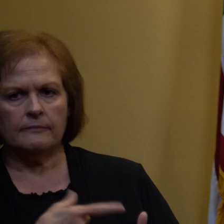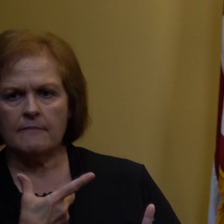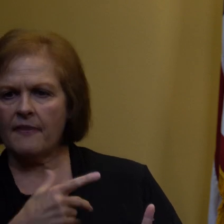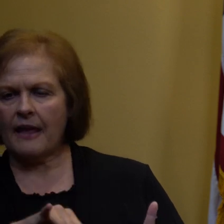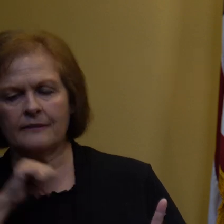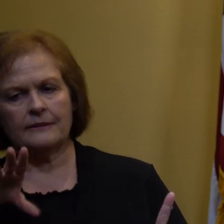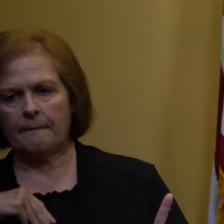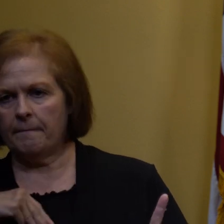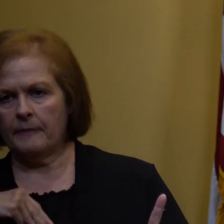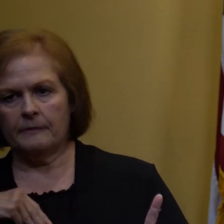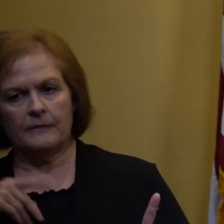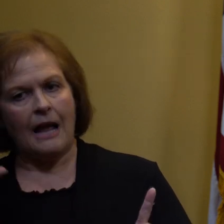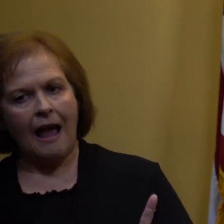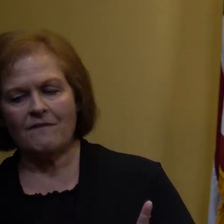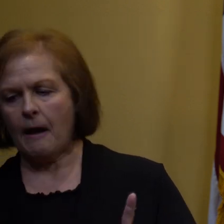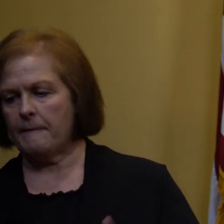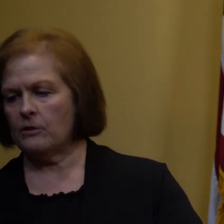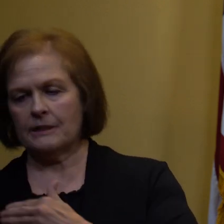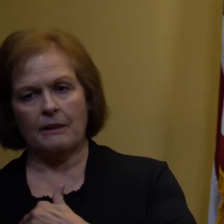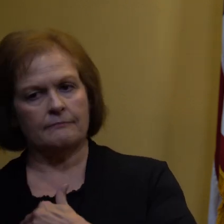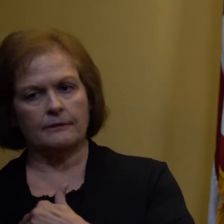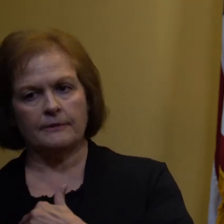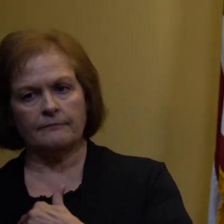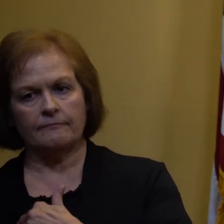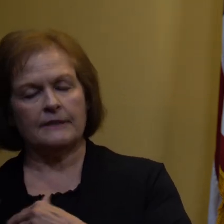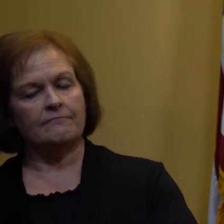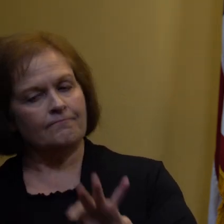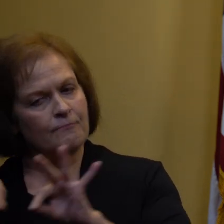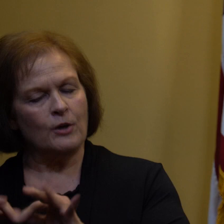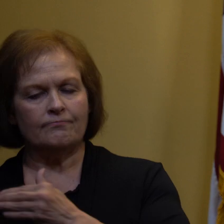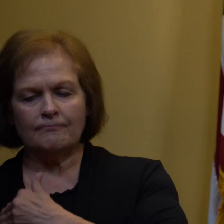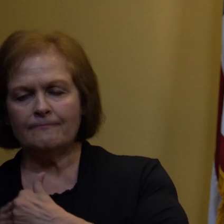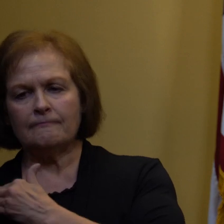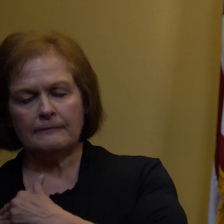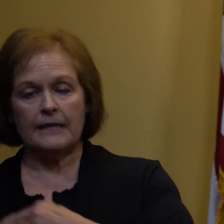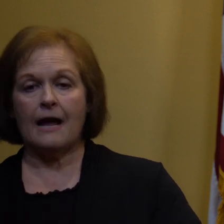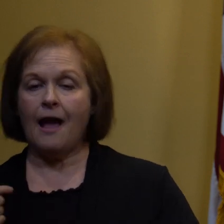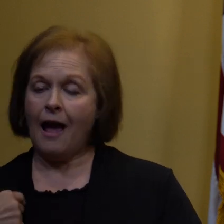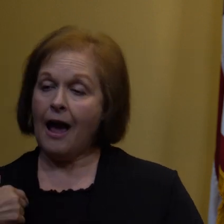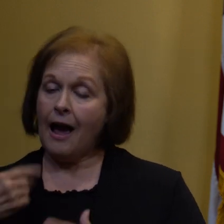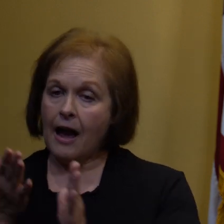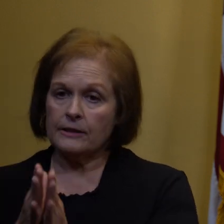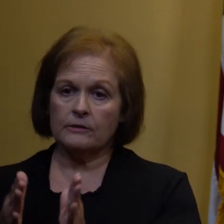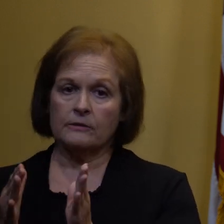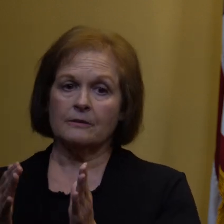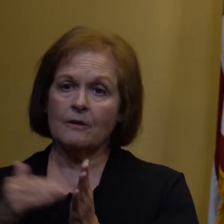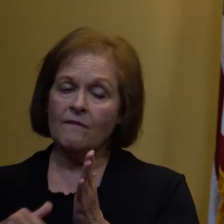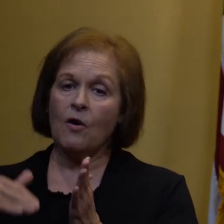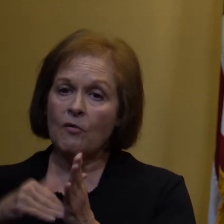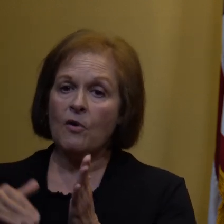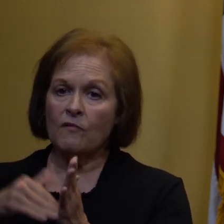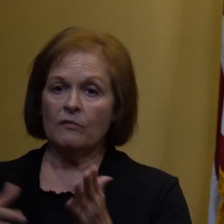But accountability breeds accountability breeds accountability. And it's something that I've been asking for, calling for, and